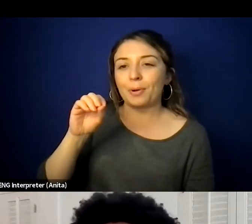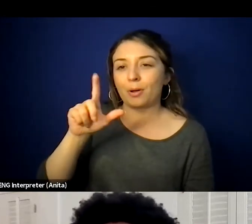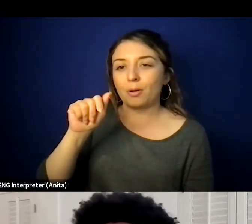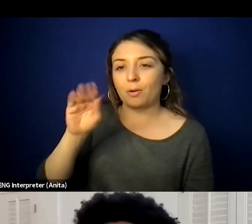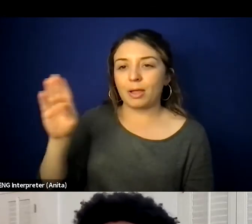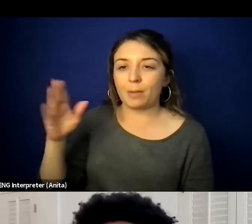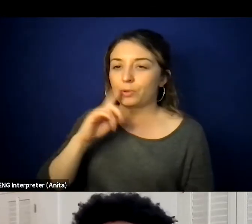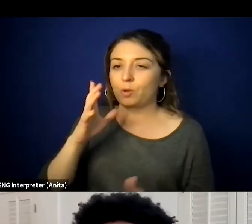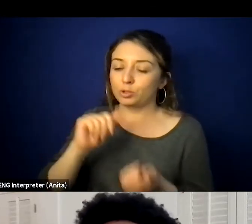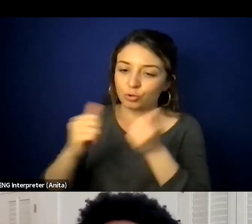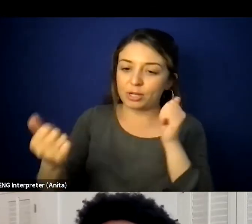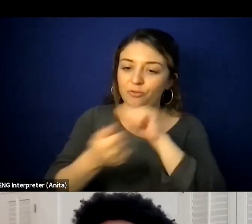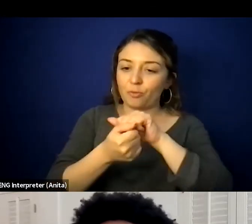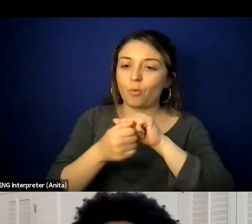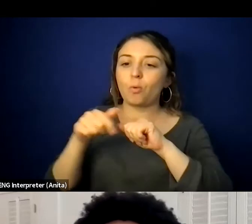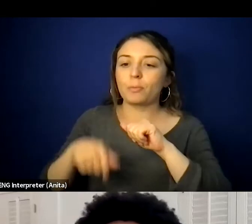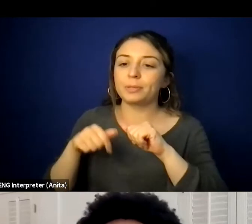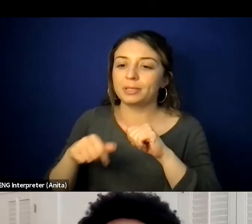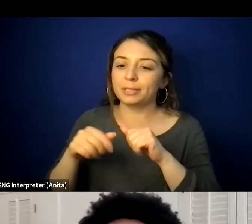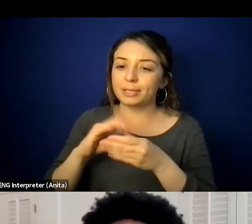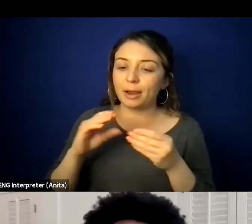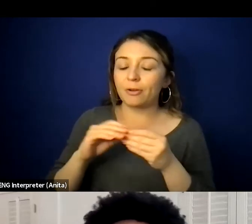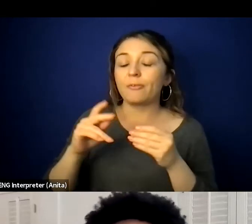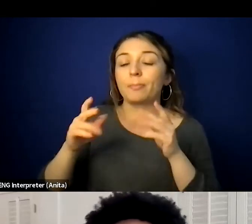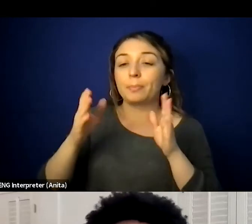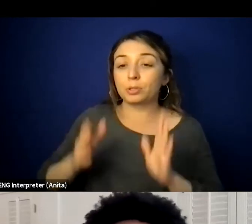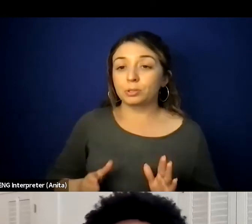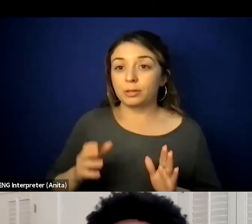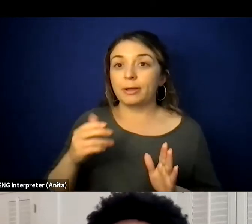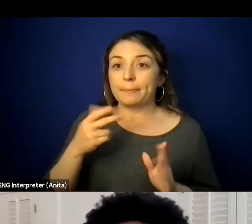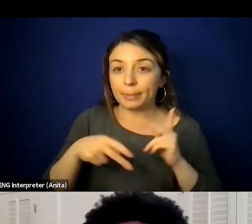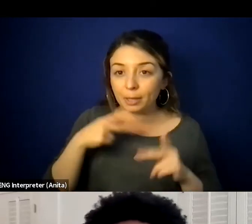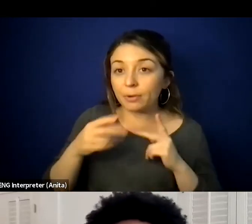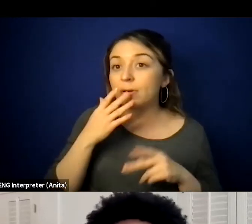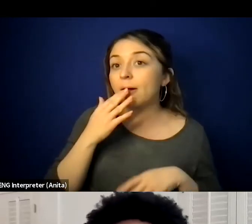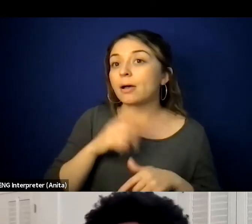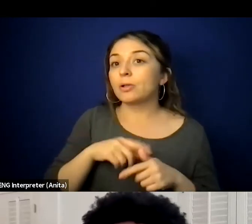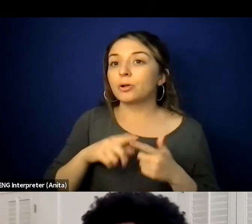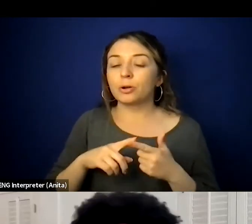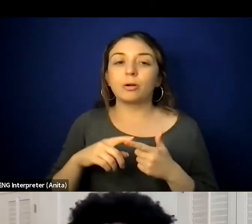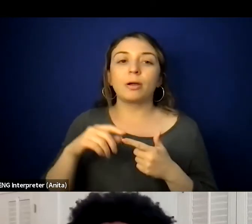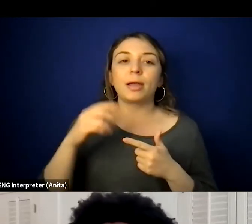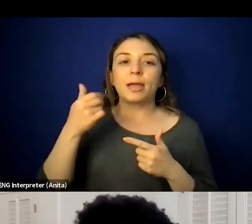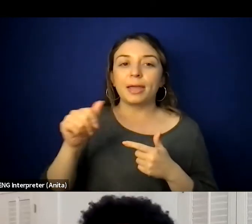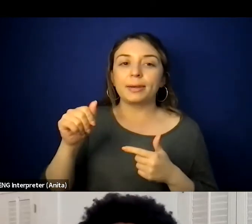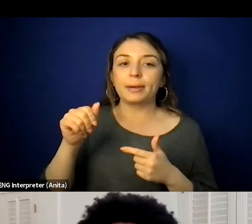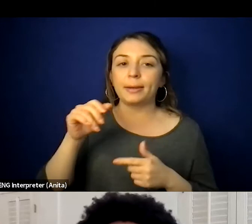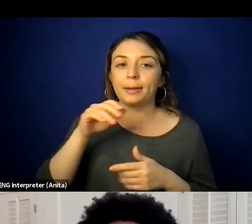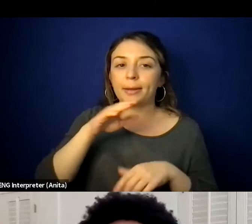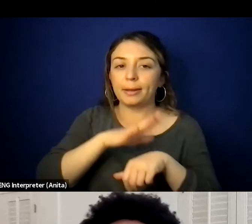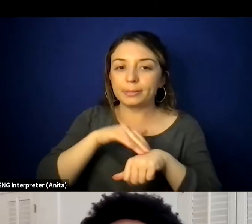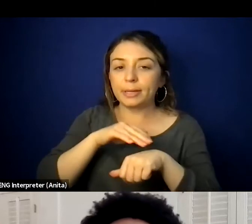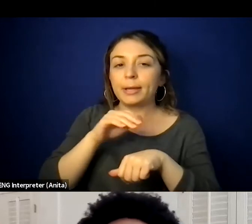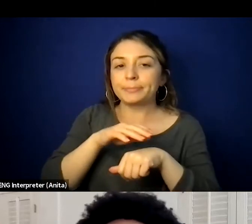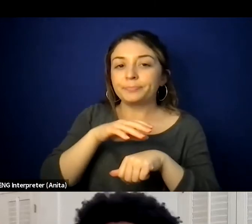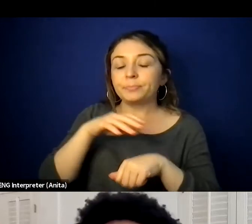the narrative landscape around people of color, immigrants, refugees, Muslims, and Indigenous peoples, especially